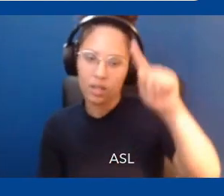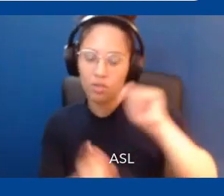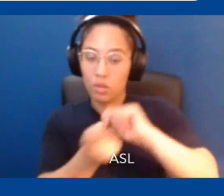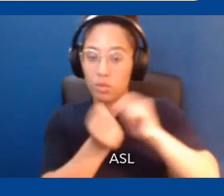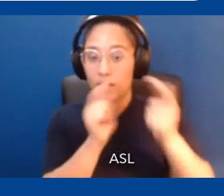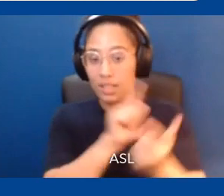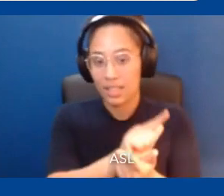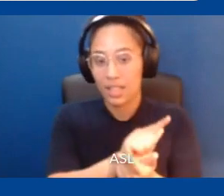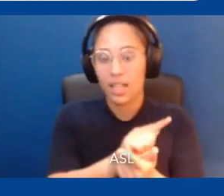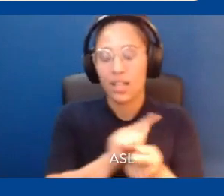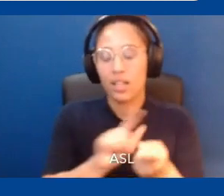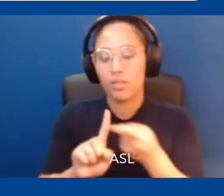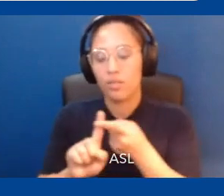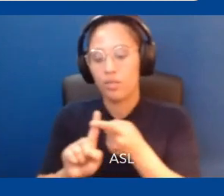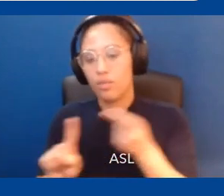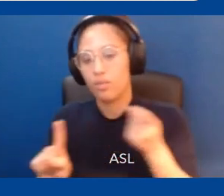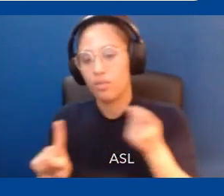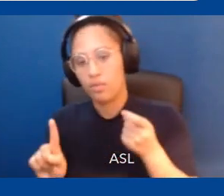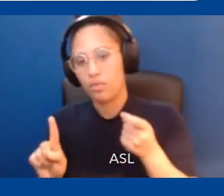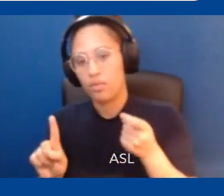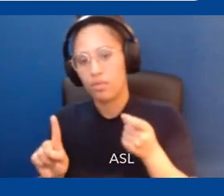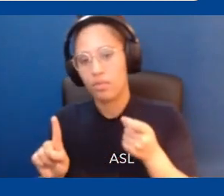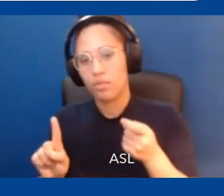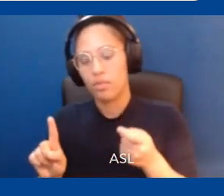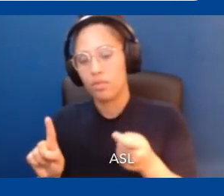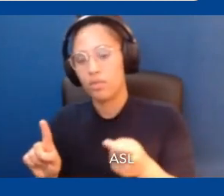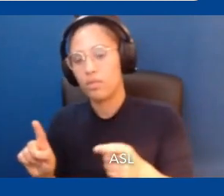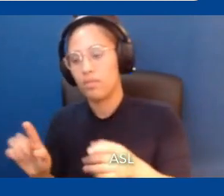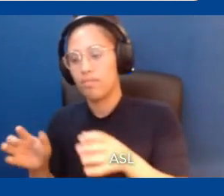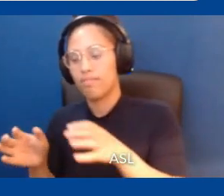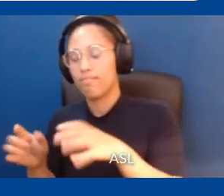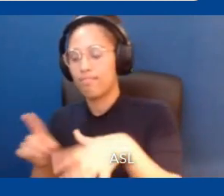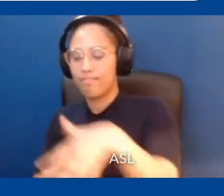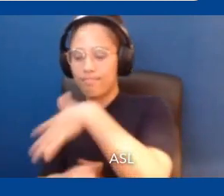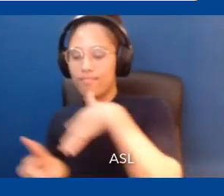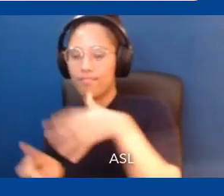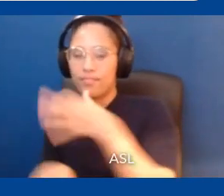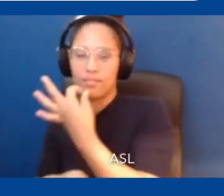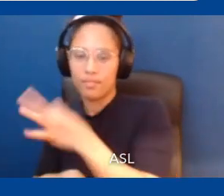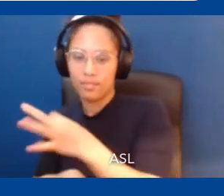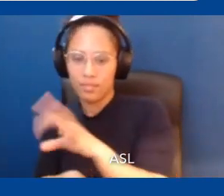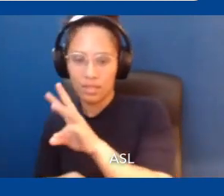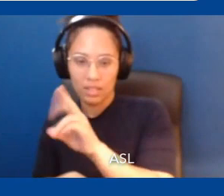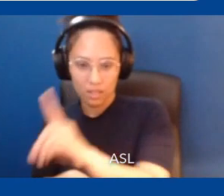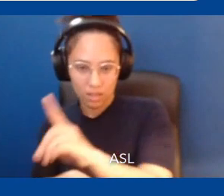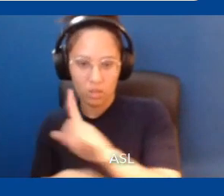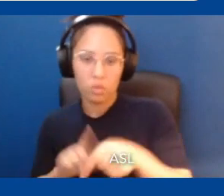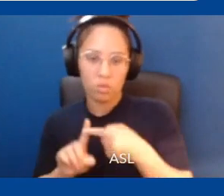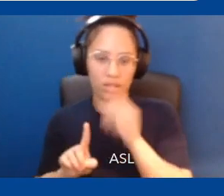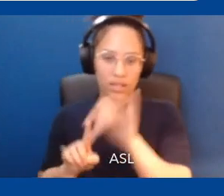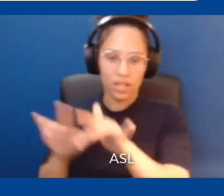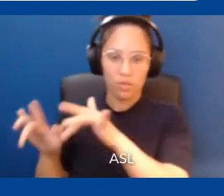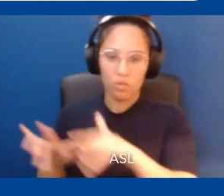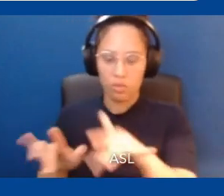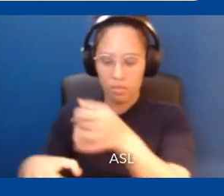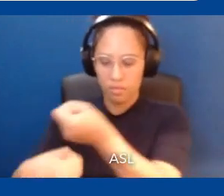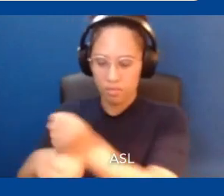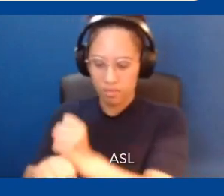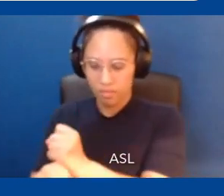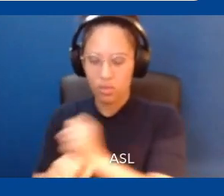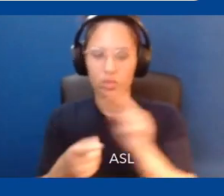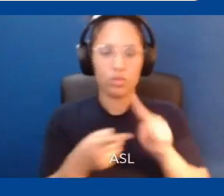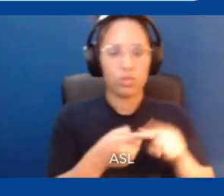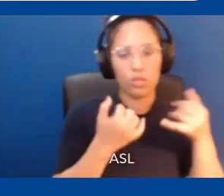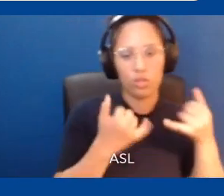from the context of 1961, when the recording was made, to the present situation, including